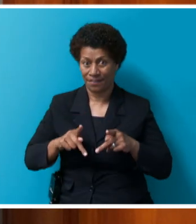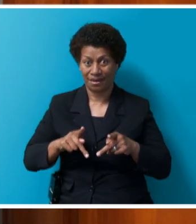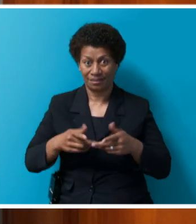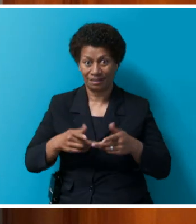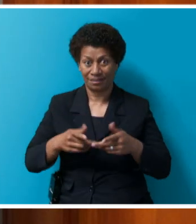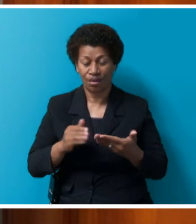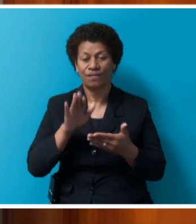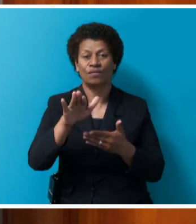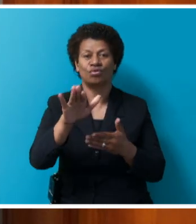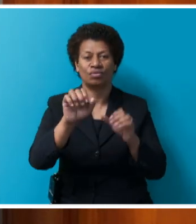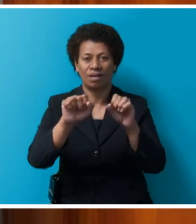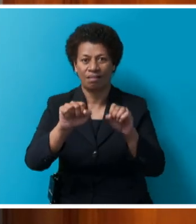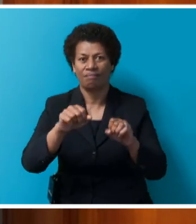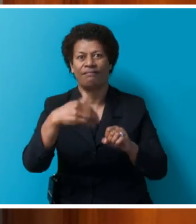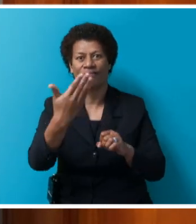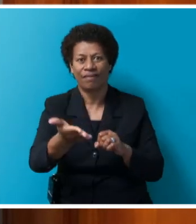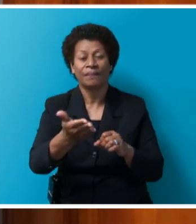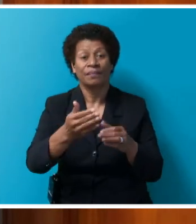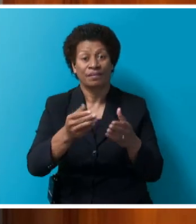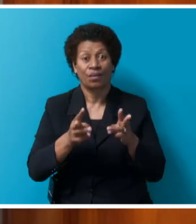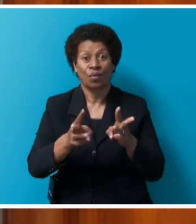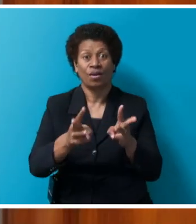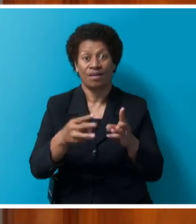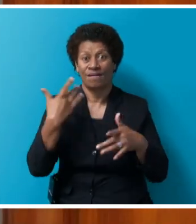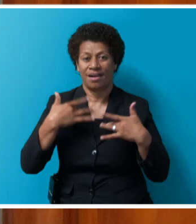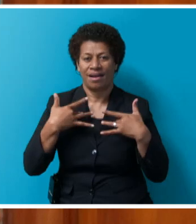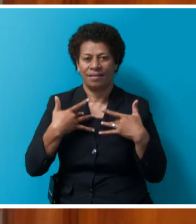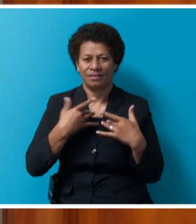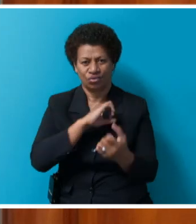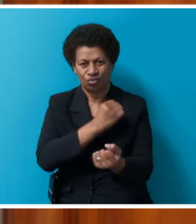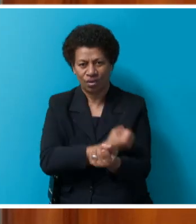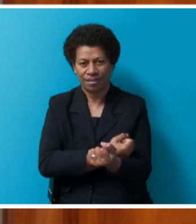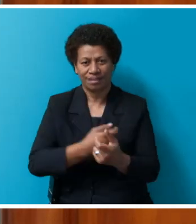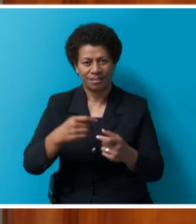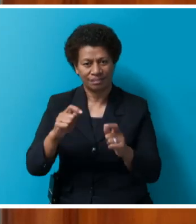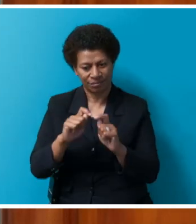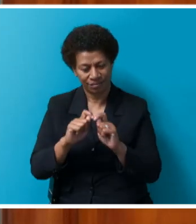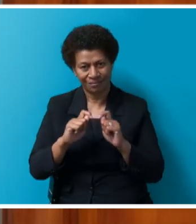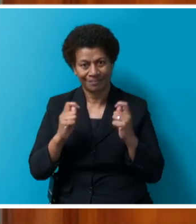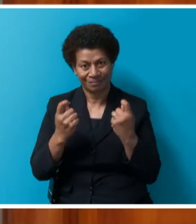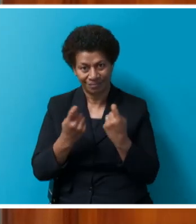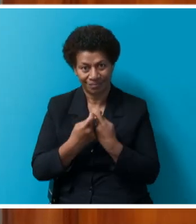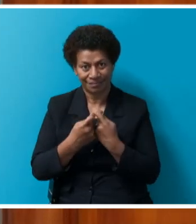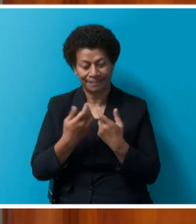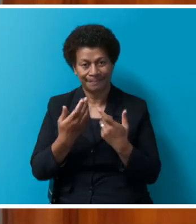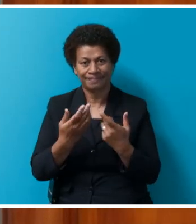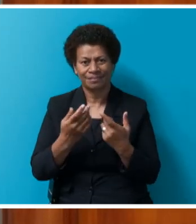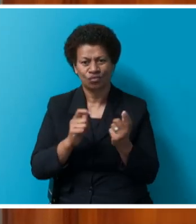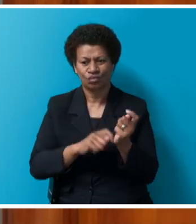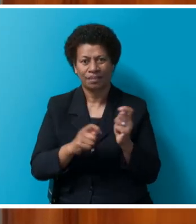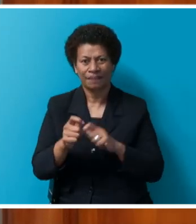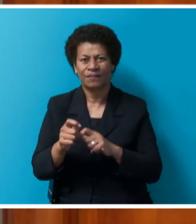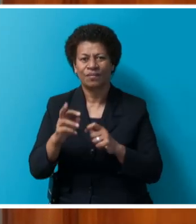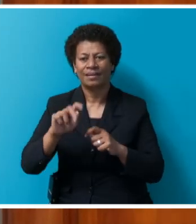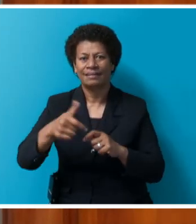culture, traditions, and way of life are carried forward with strength and pride by the next generation. Madam Deputy Speaker,